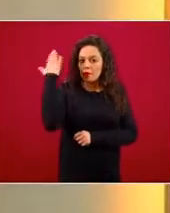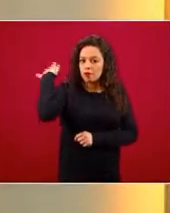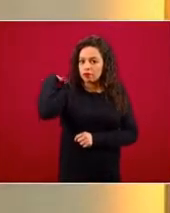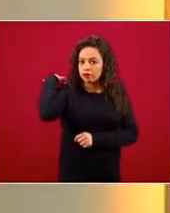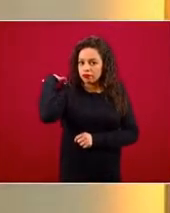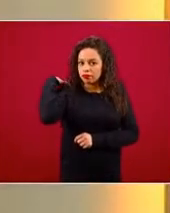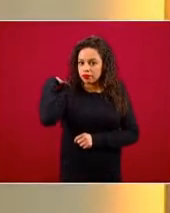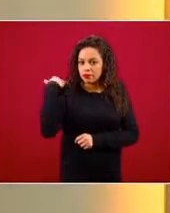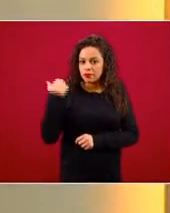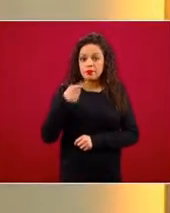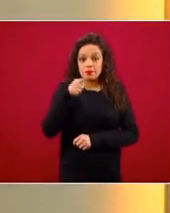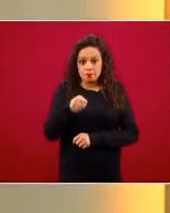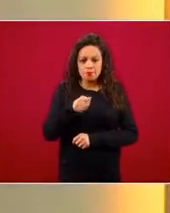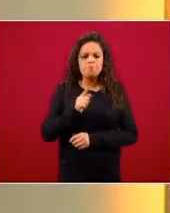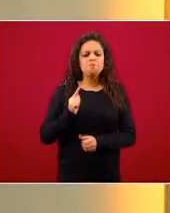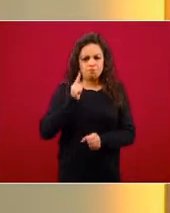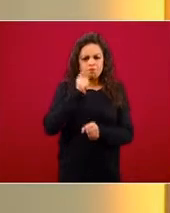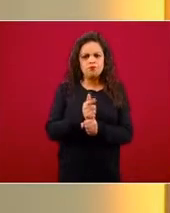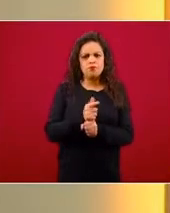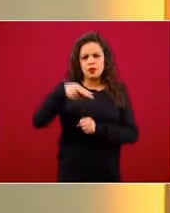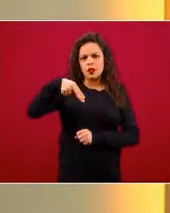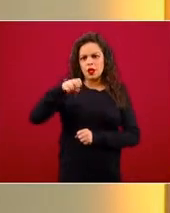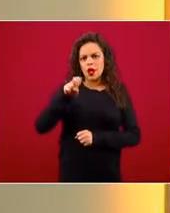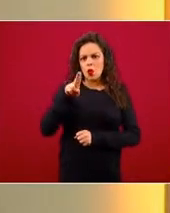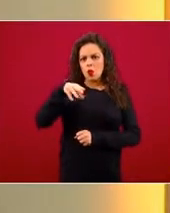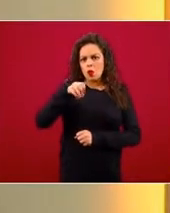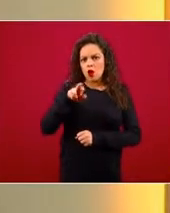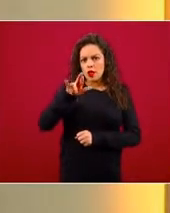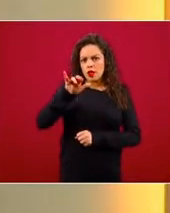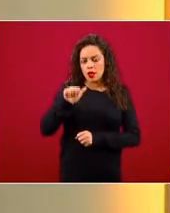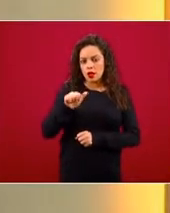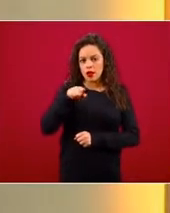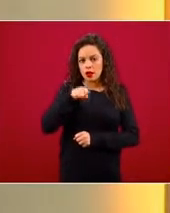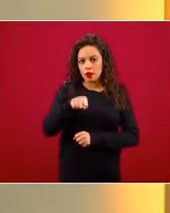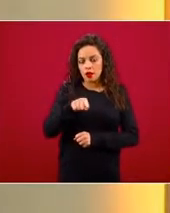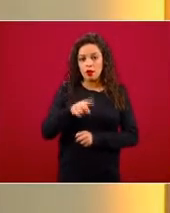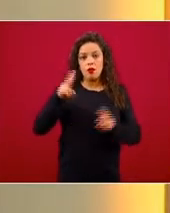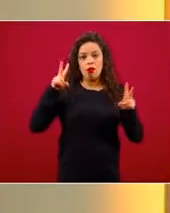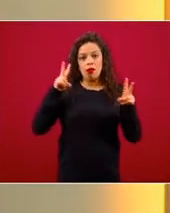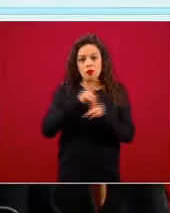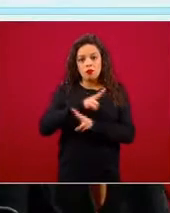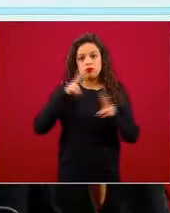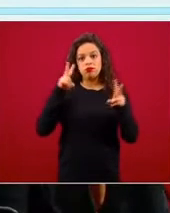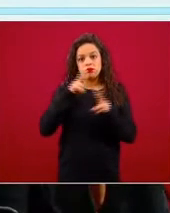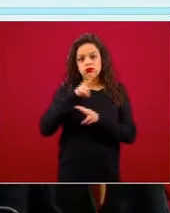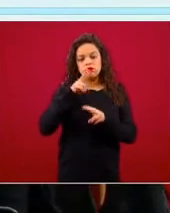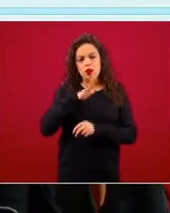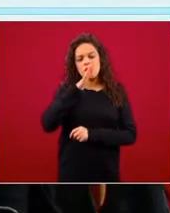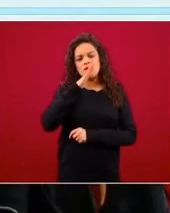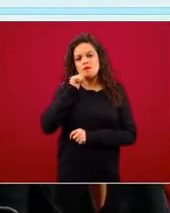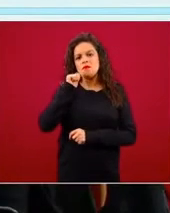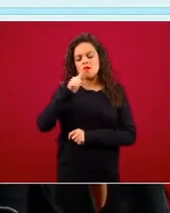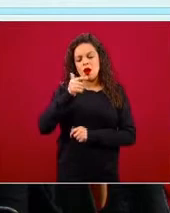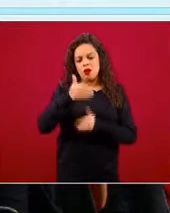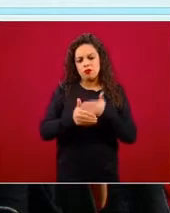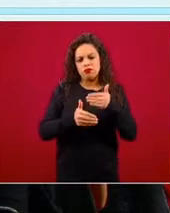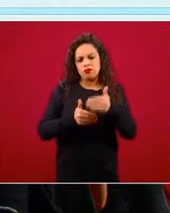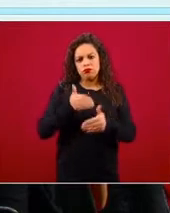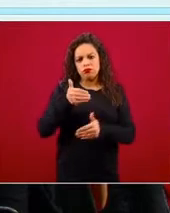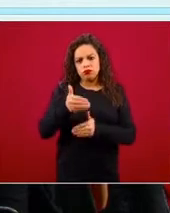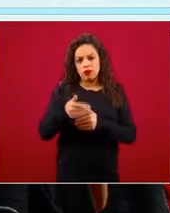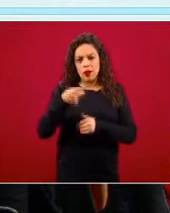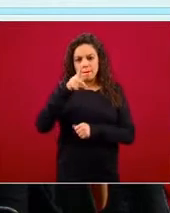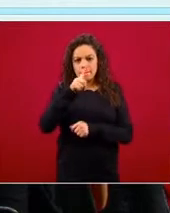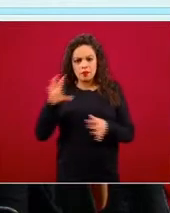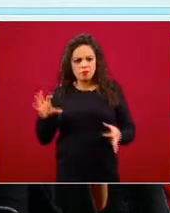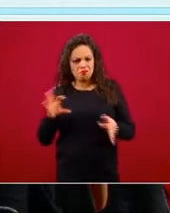we saw that there was a significant deterioration of the lung tissue and that it didn't correspond to what they saw on